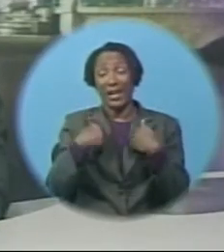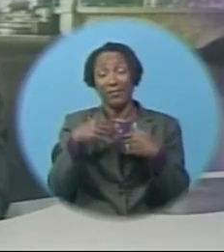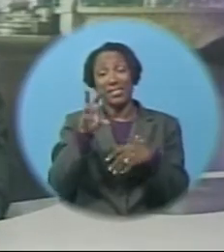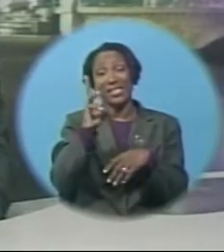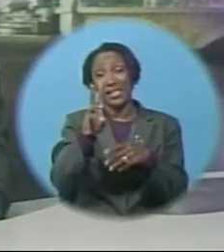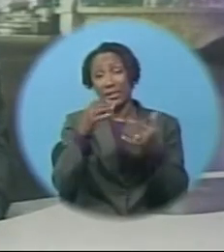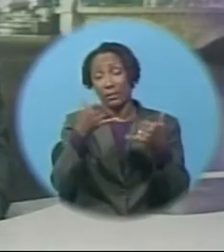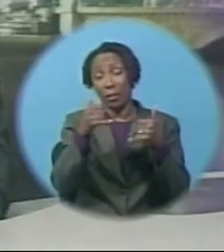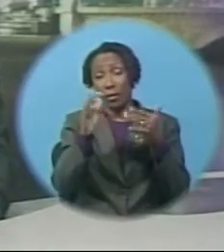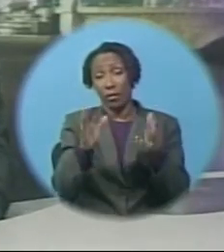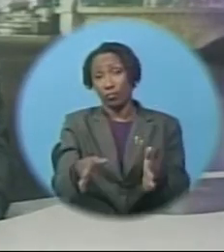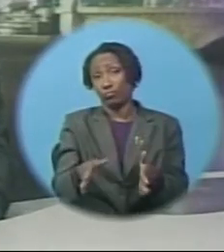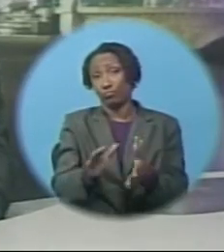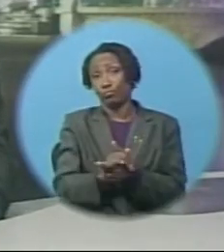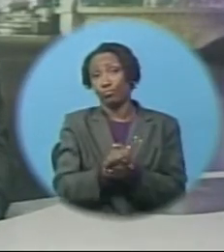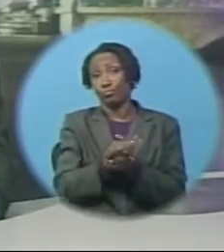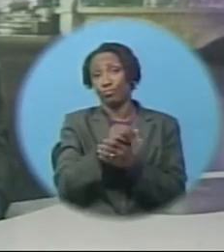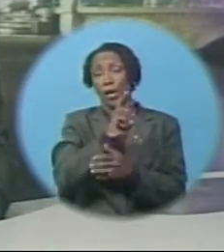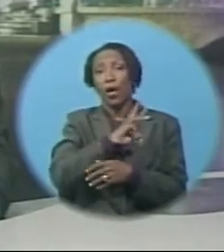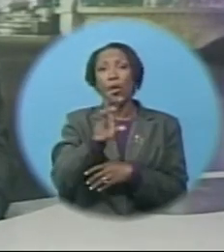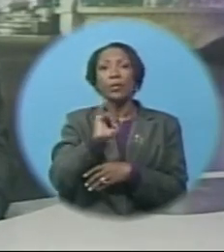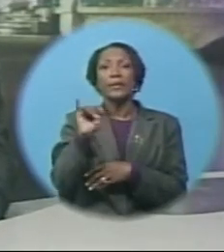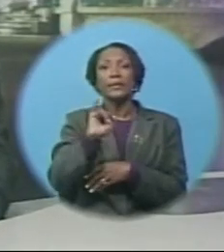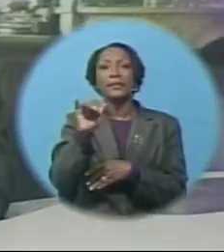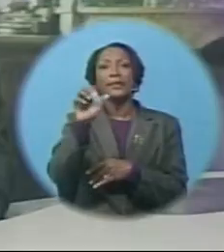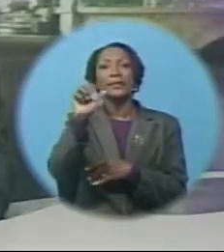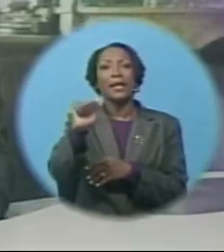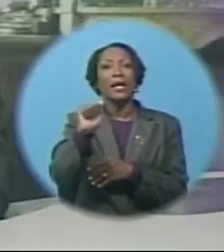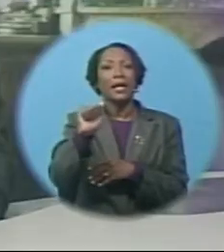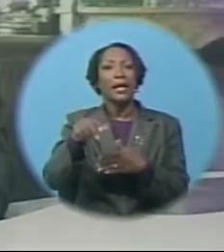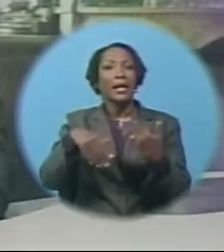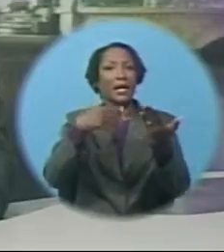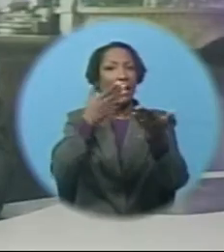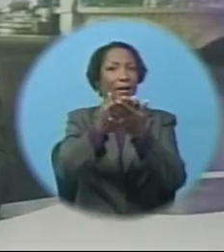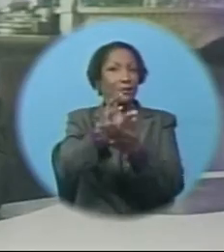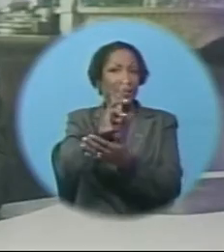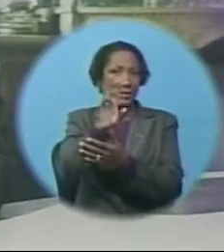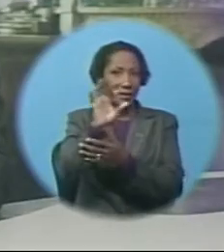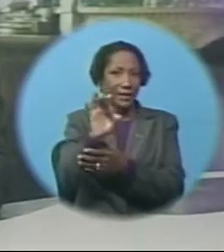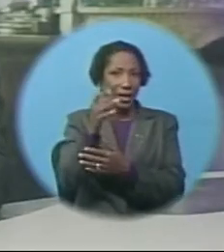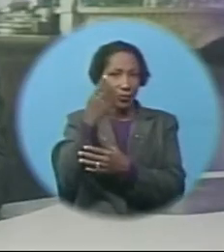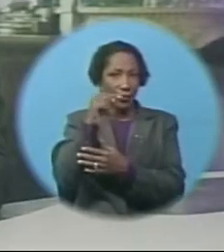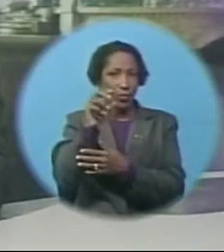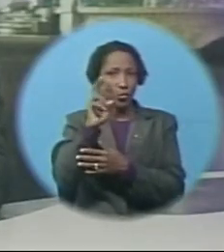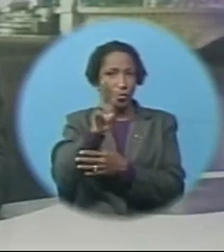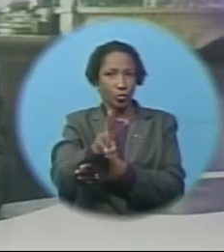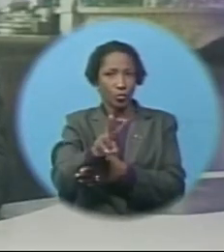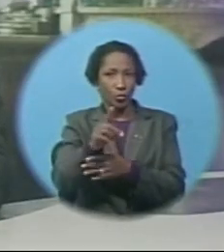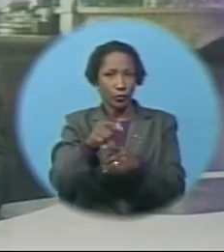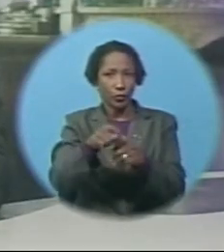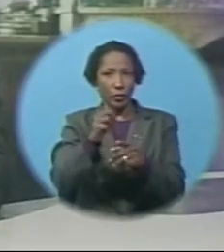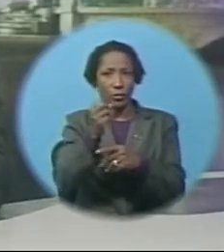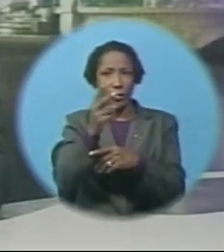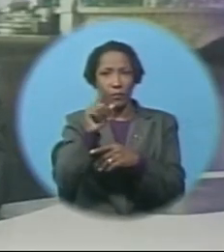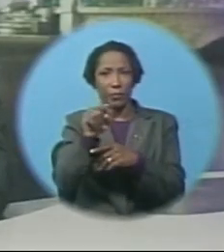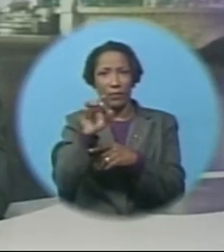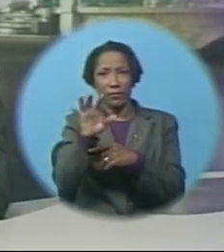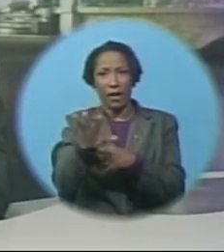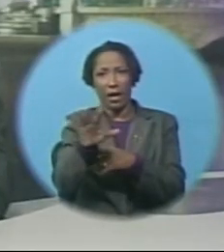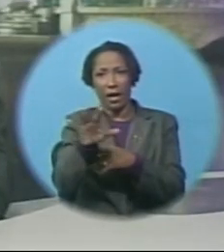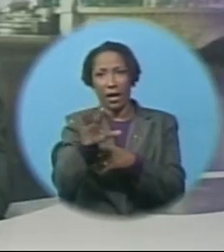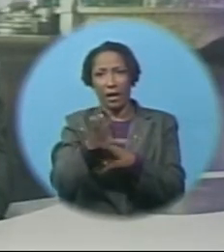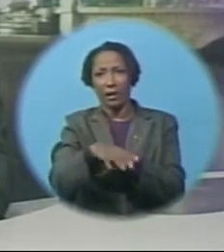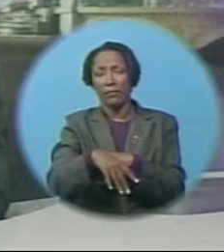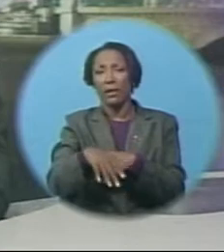hand. Well, West Indies A reached 69 for 1 from 12.5 overs before rain brought an early close to the